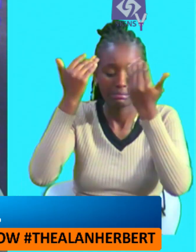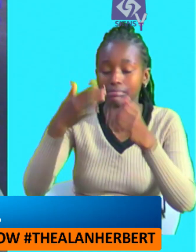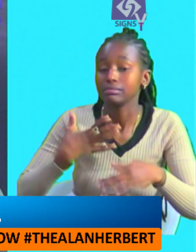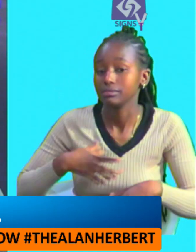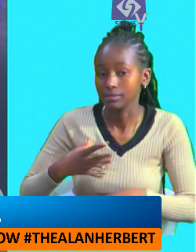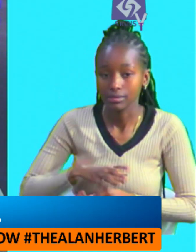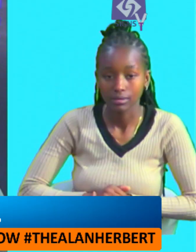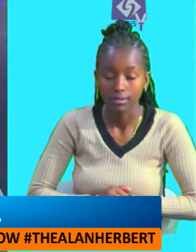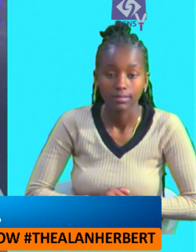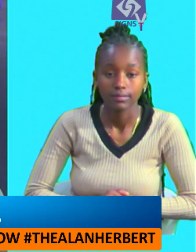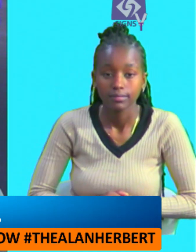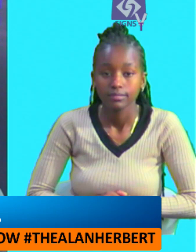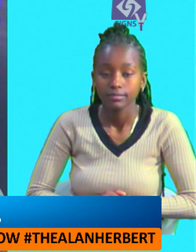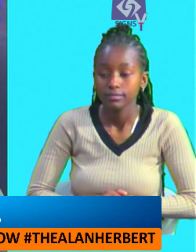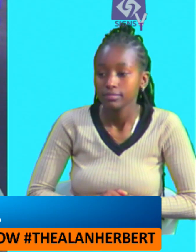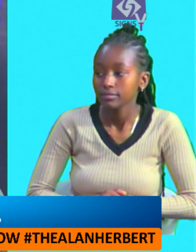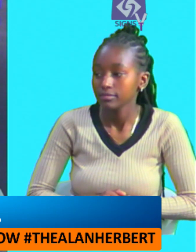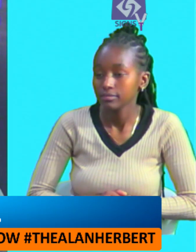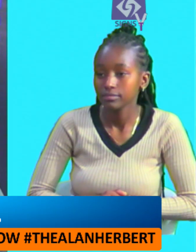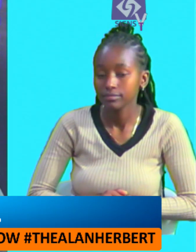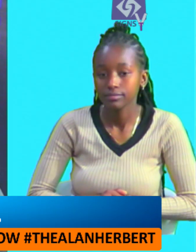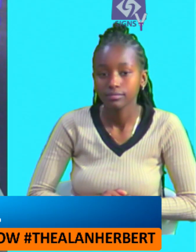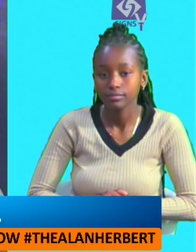Nyambu for life.